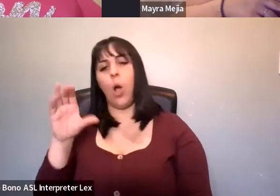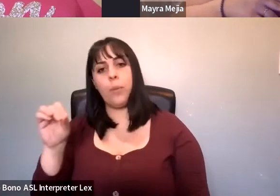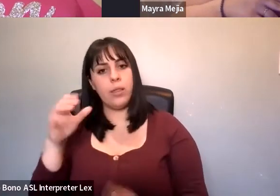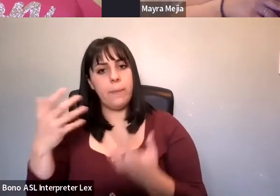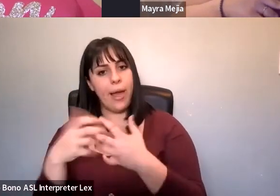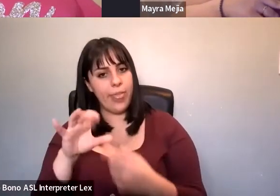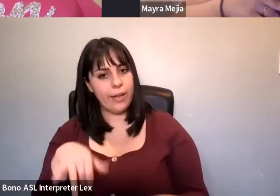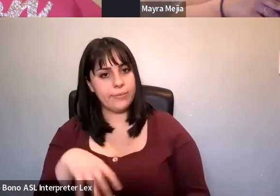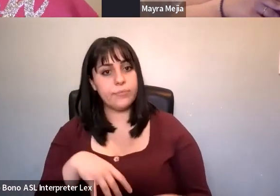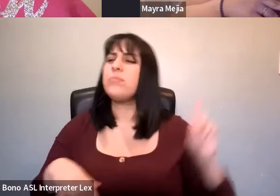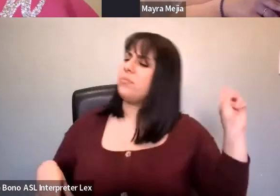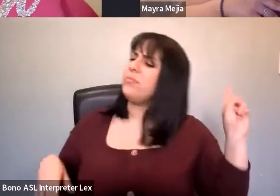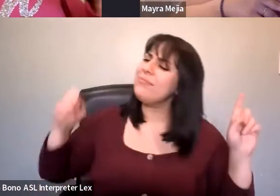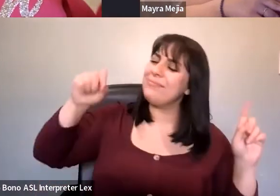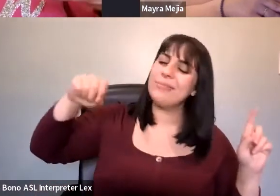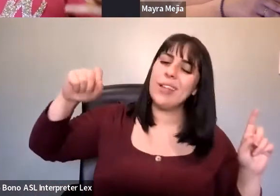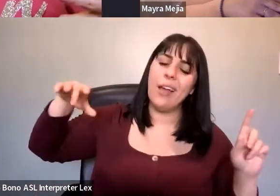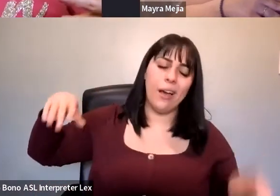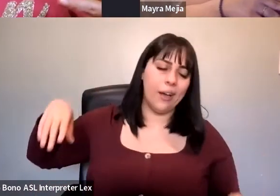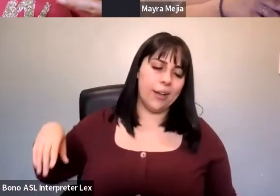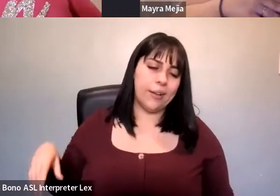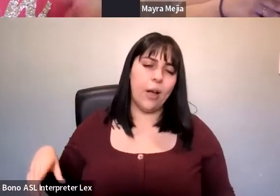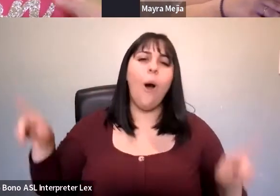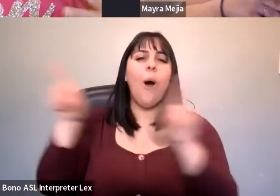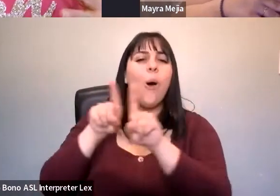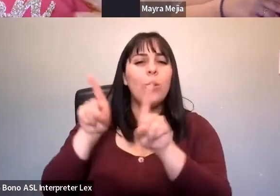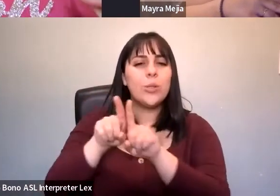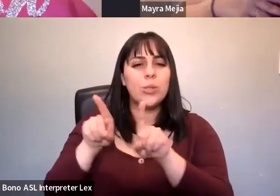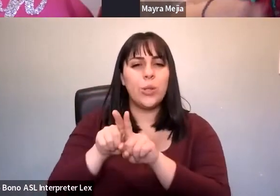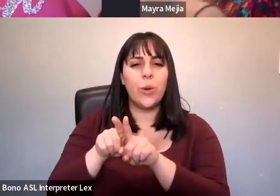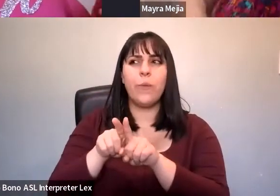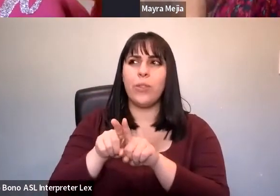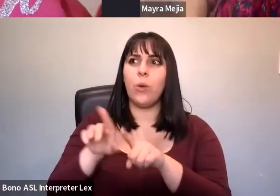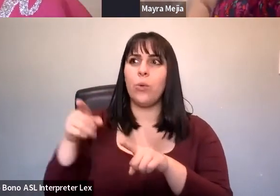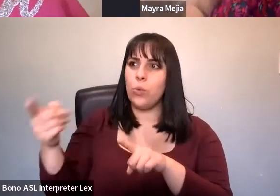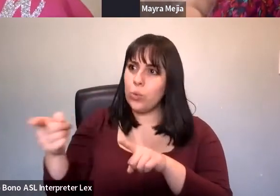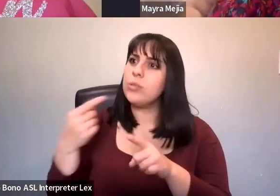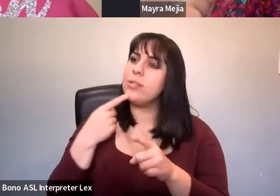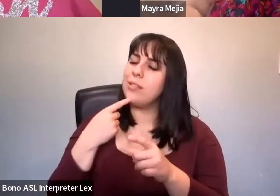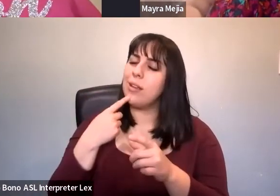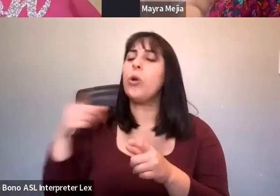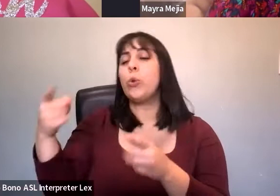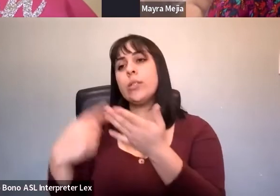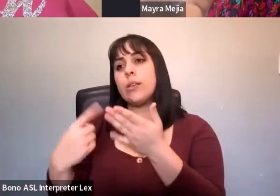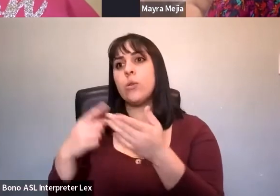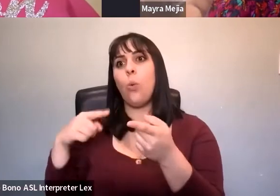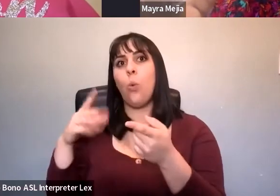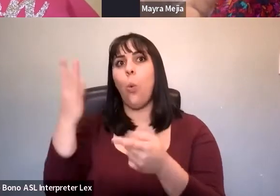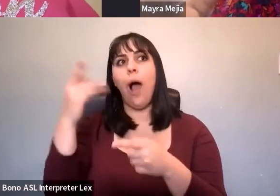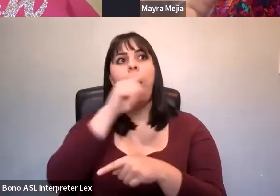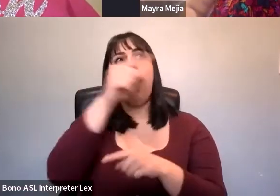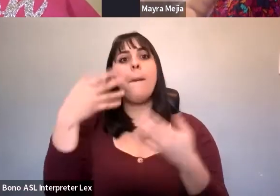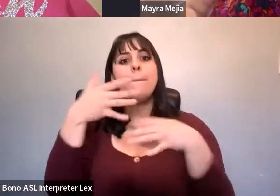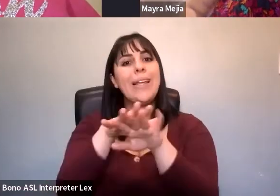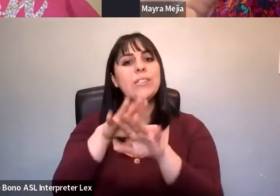talking about why we're not featured as much, extended sizes in mainstream media, I also think it's